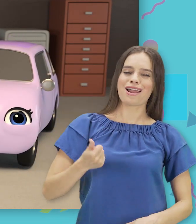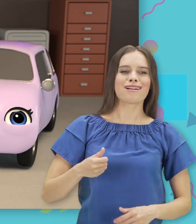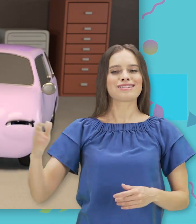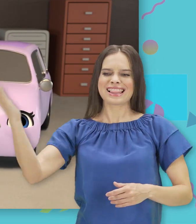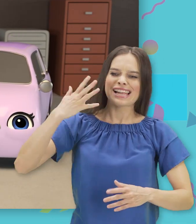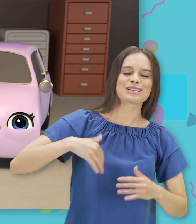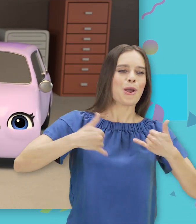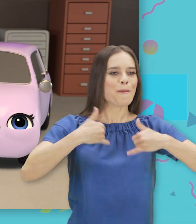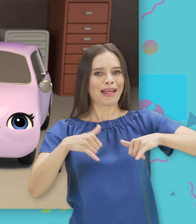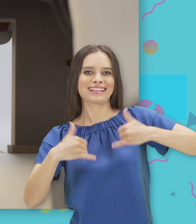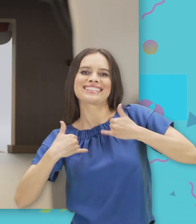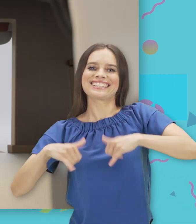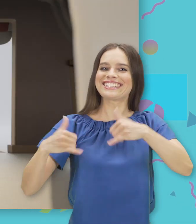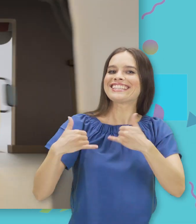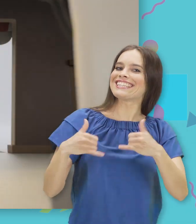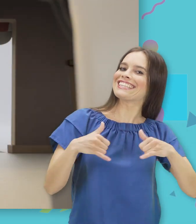better. Let's go play.